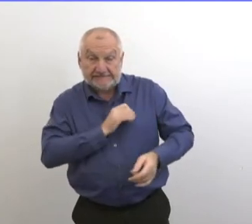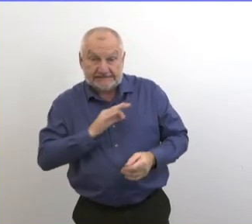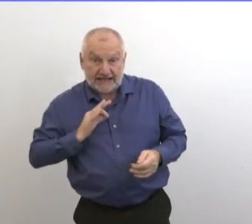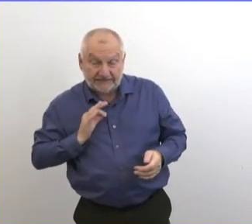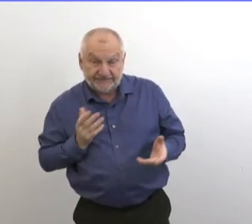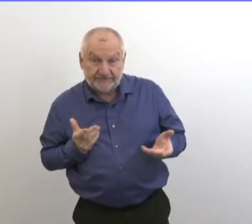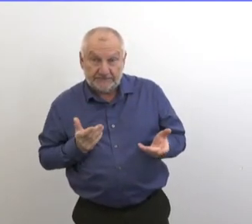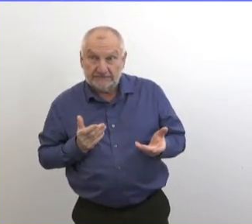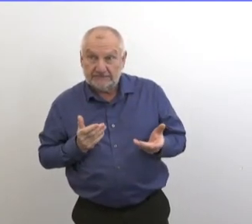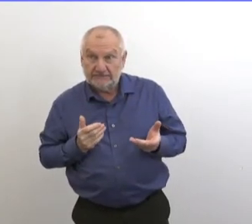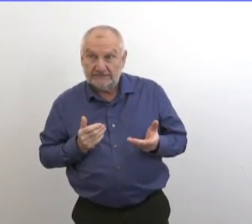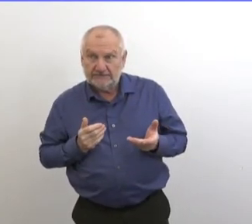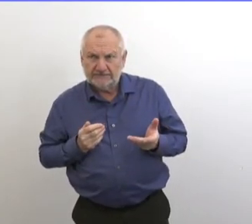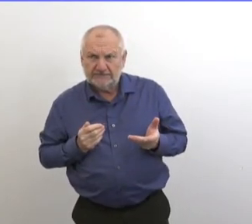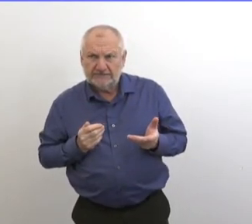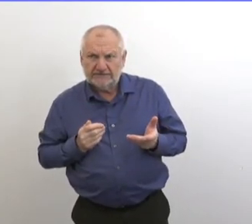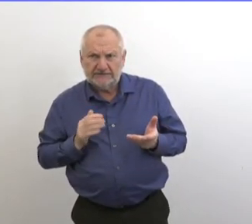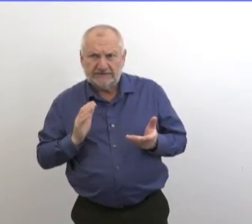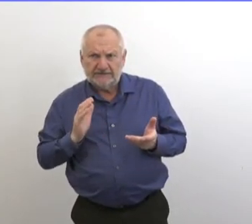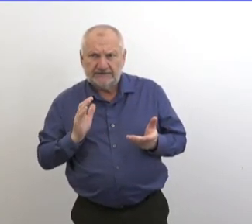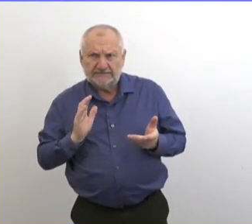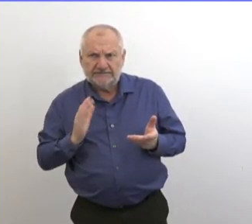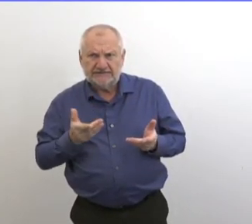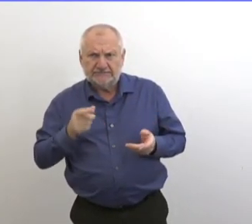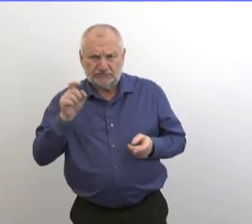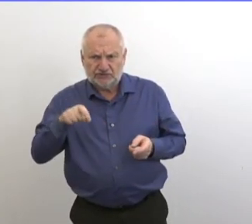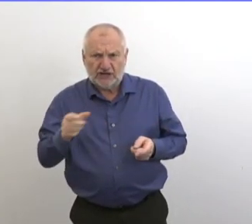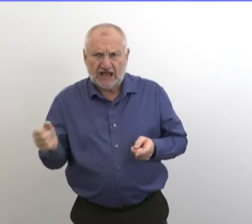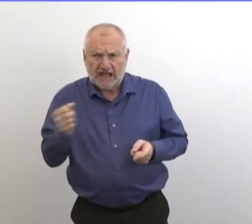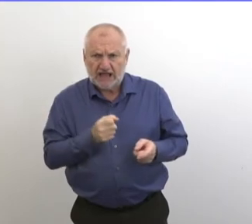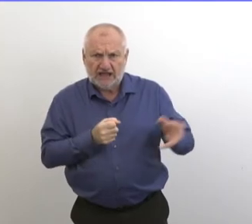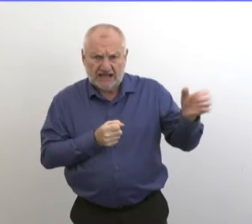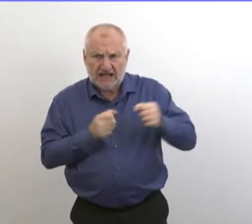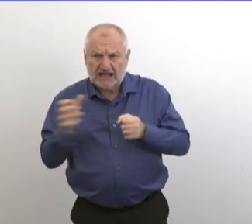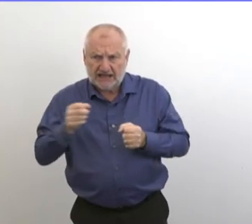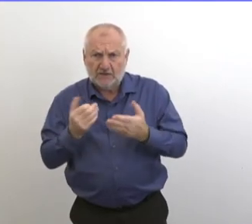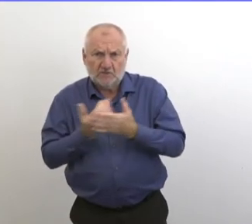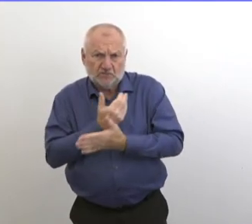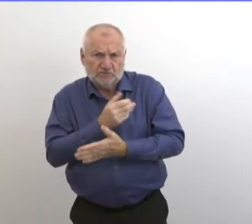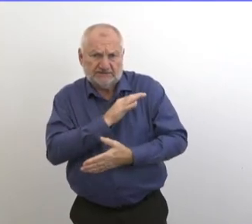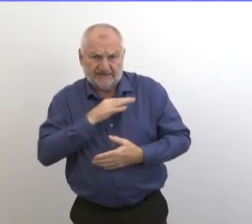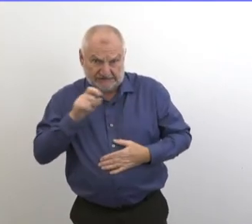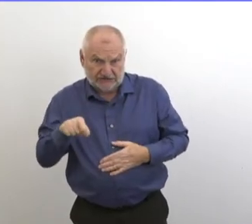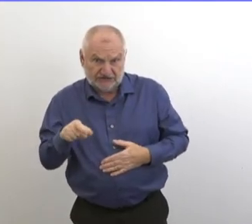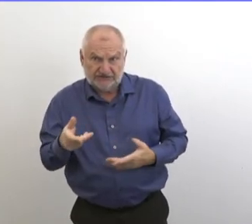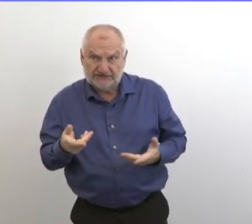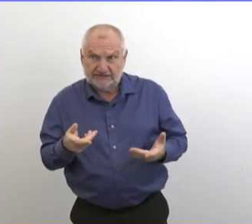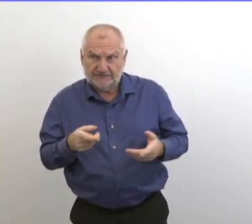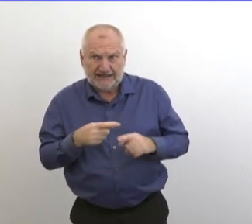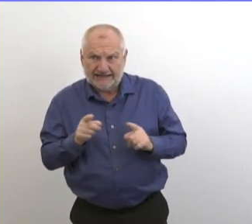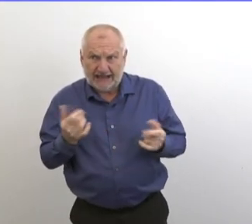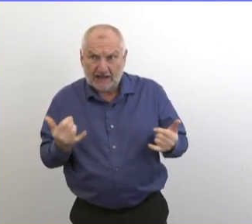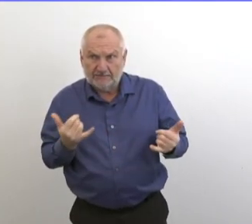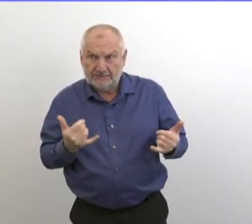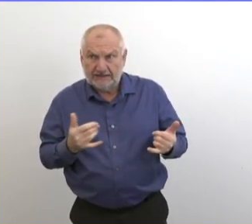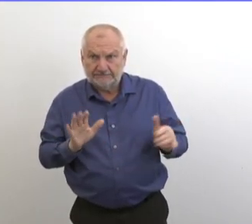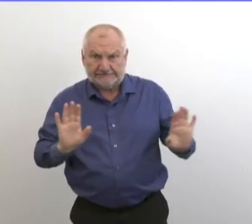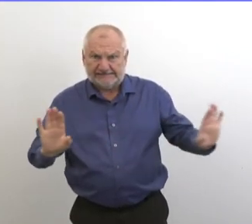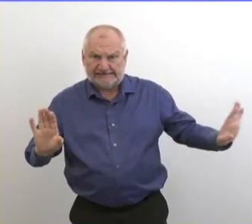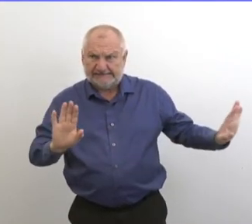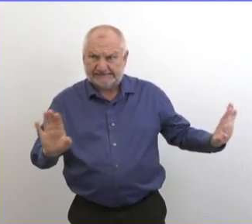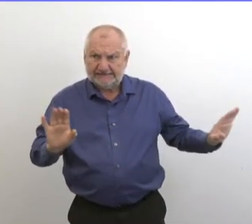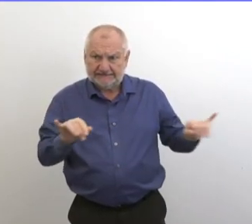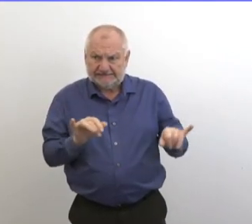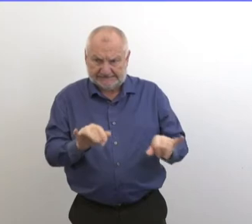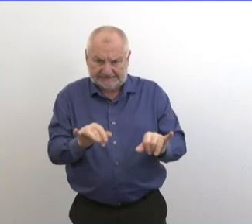keep existing staff instead of boosting the amount of staff that is needed. So how are you going to address that overall staffing issue in